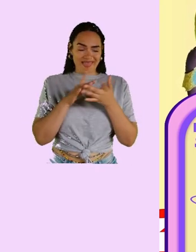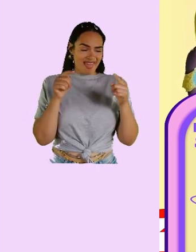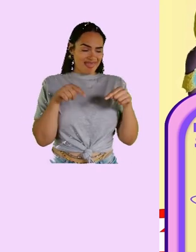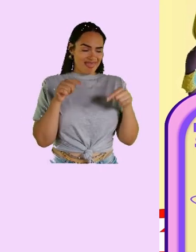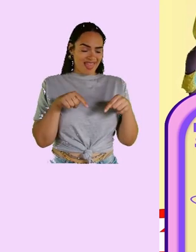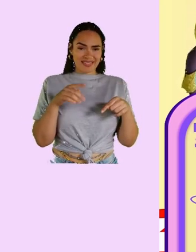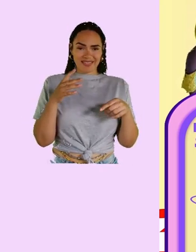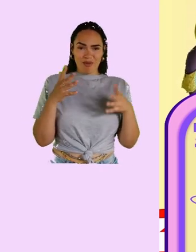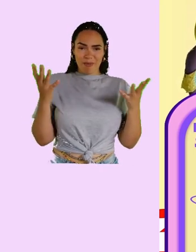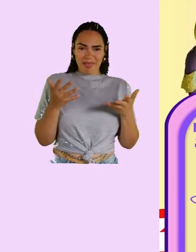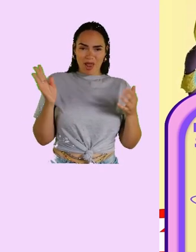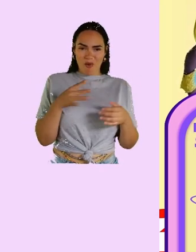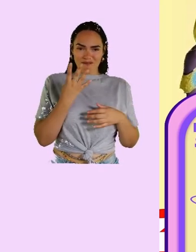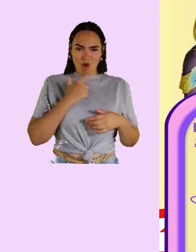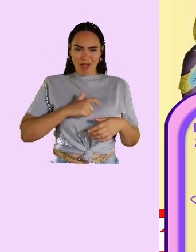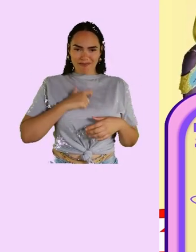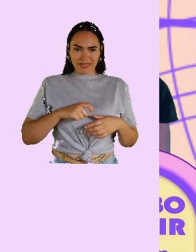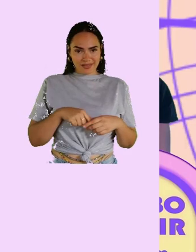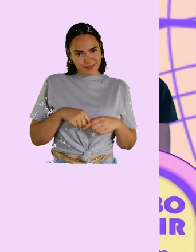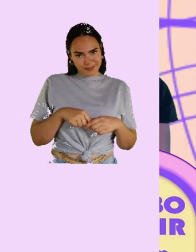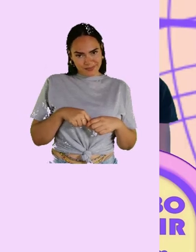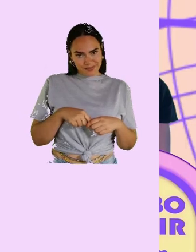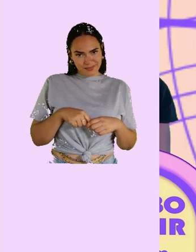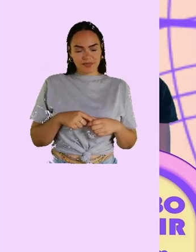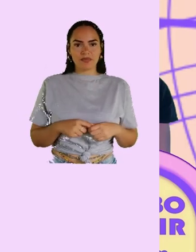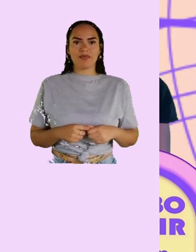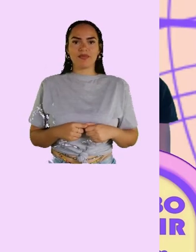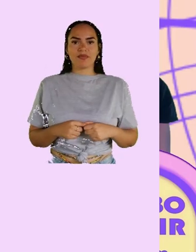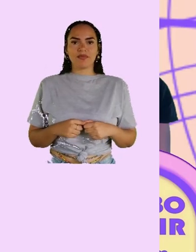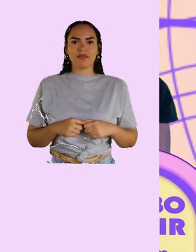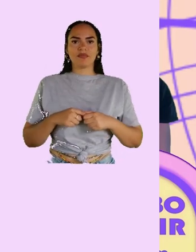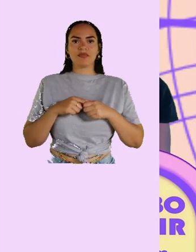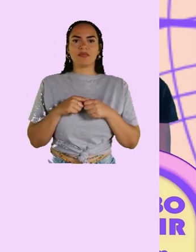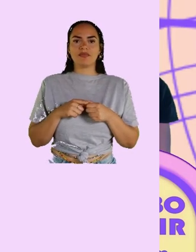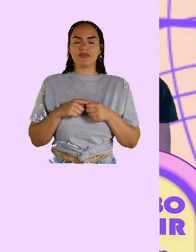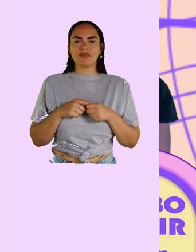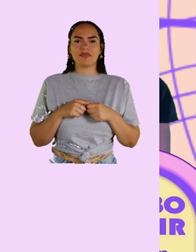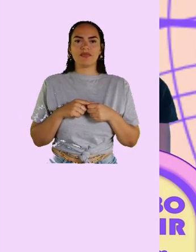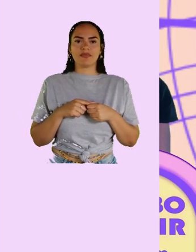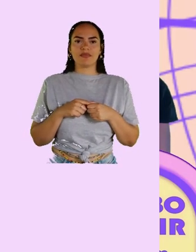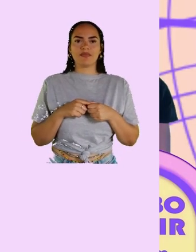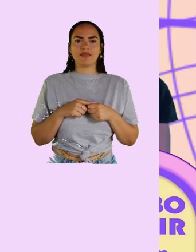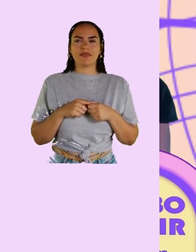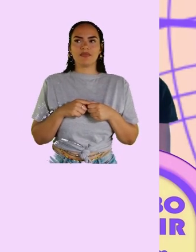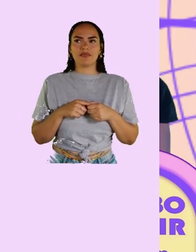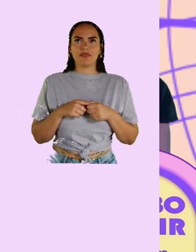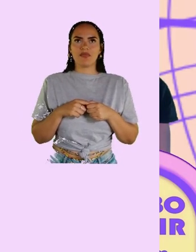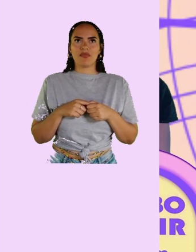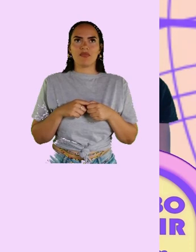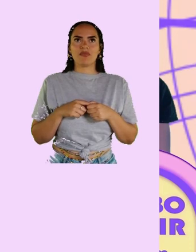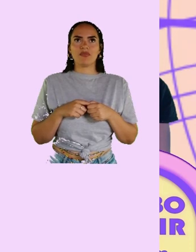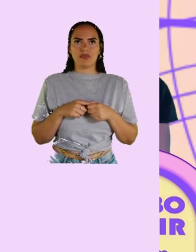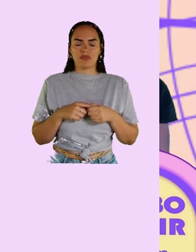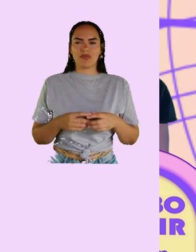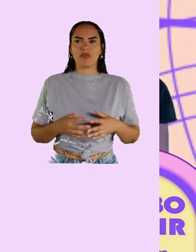four characters in a performance? That is a bit too meta, Hater Samiir. Keep it real. Now, our